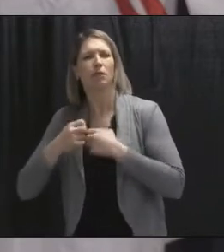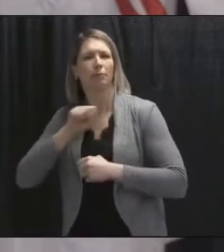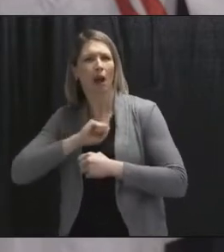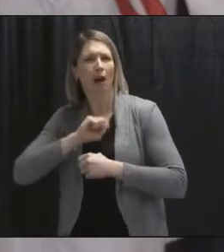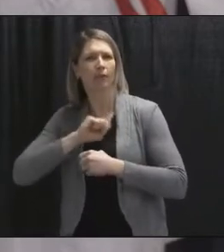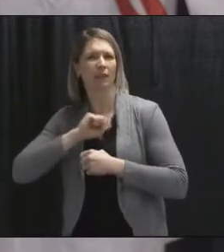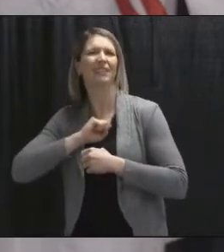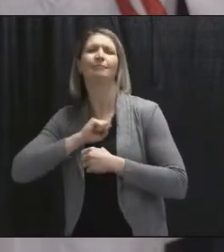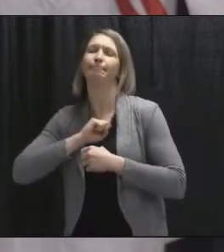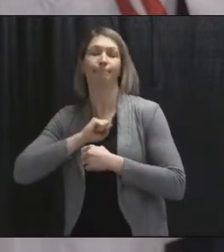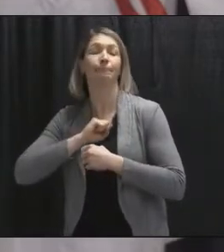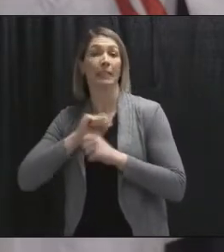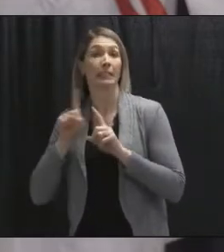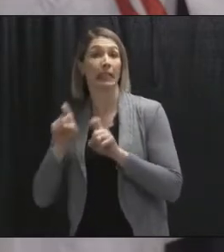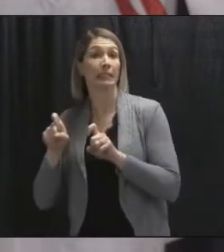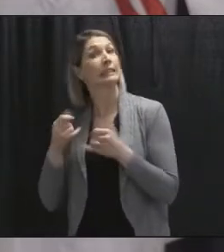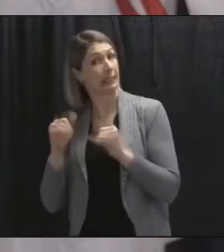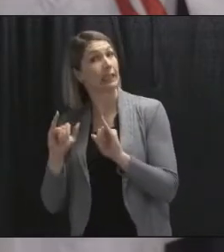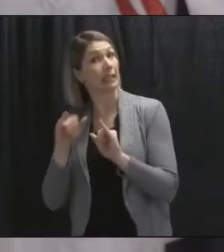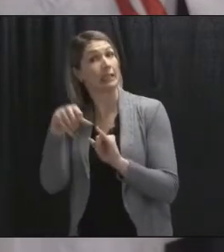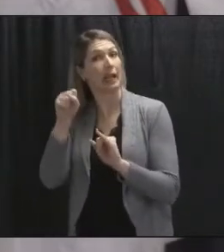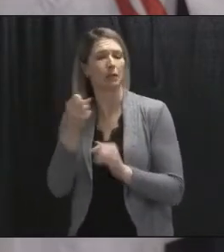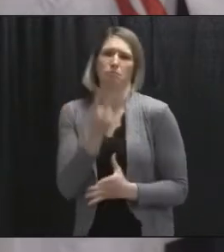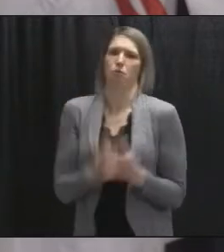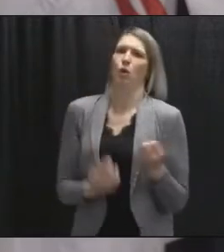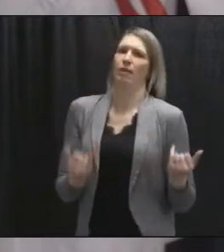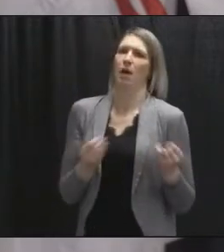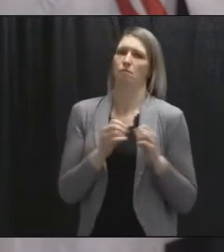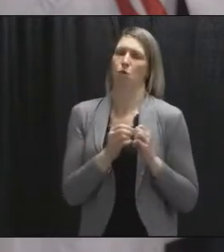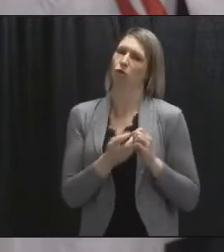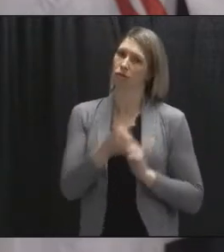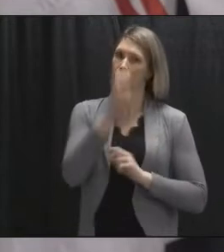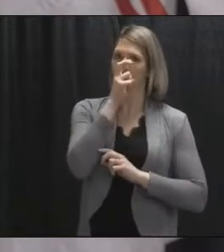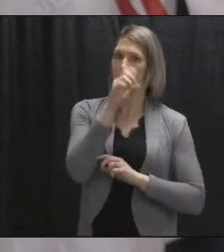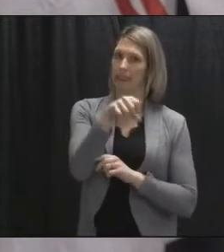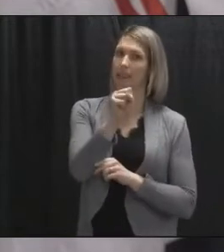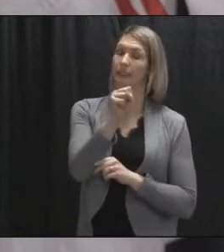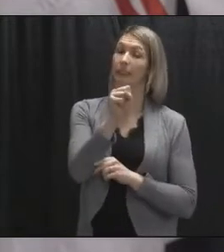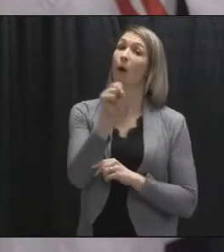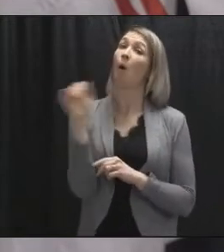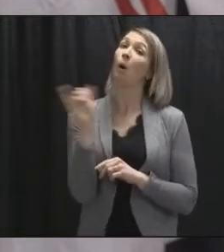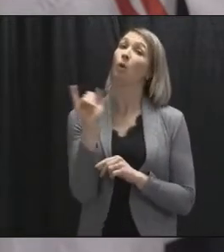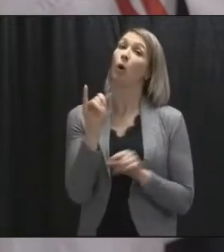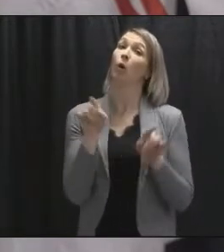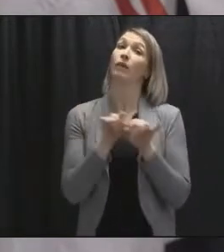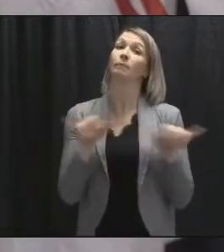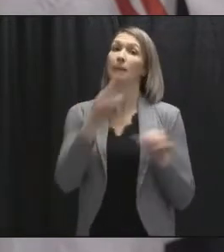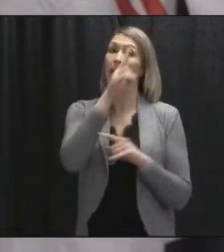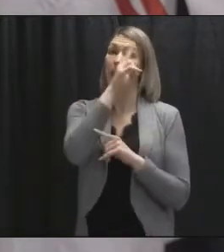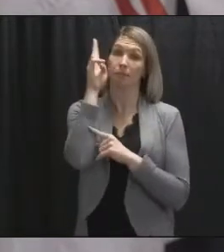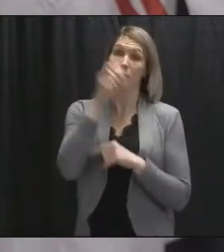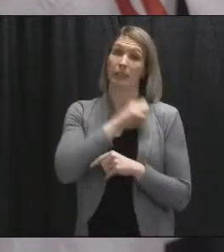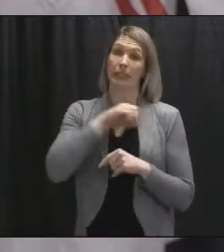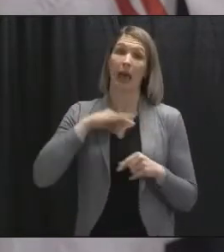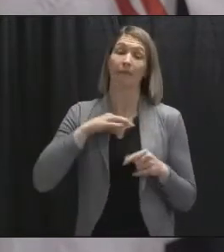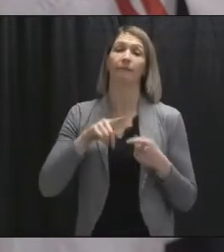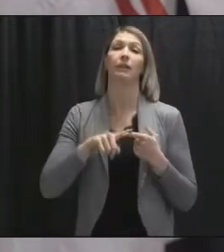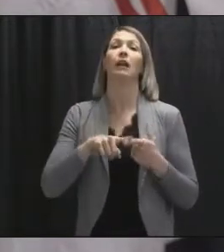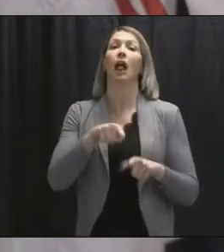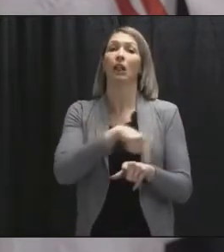or difficulty breathing. Also this past week, we are testing staff and attendees at hospitals, long-term